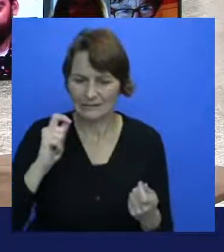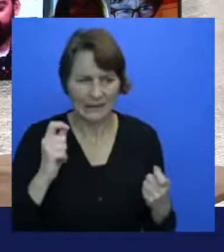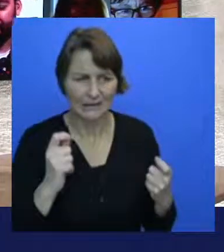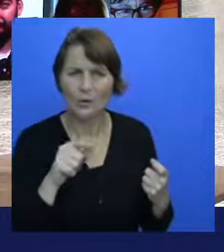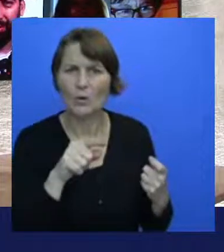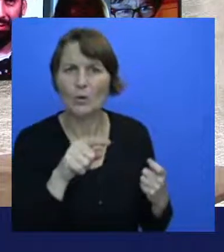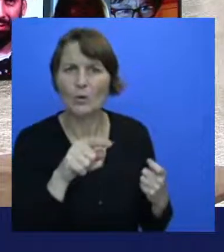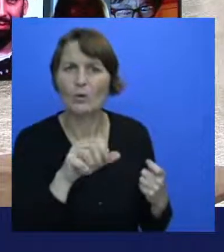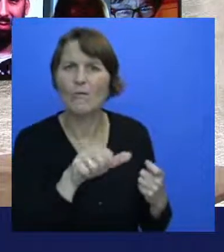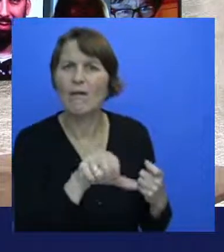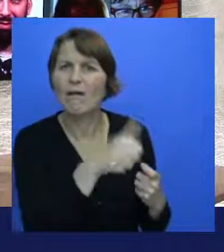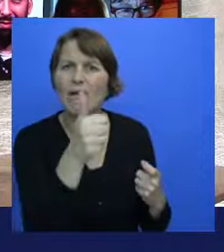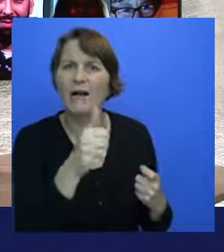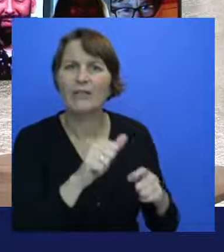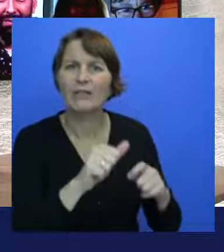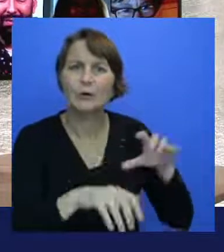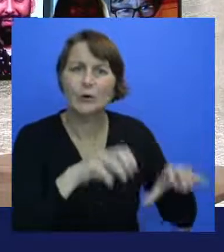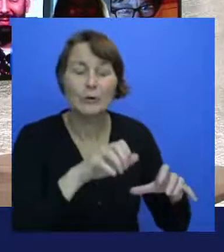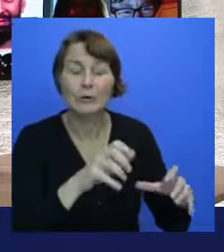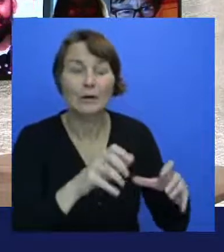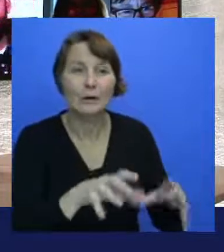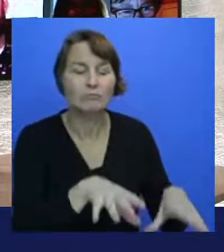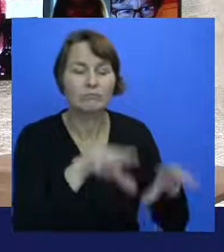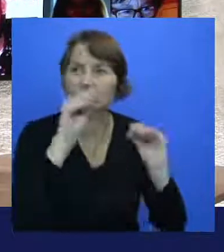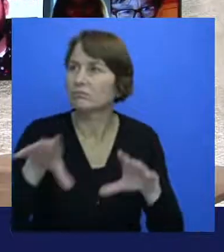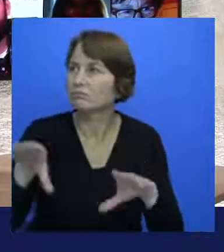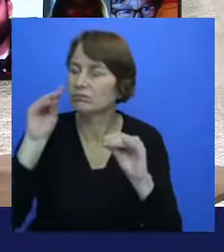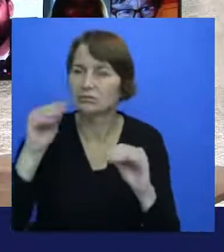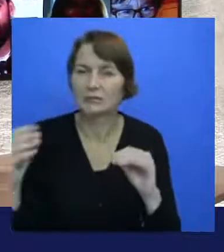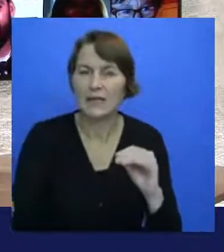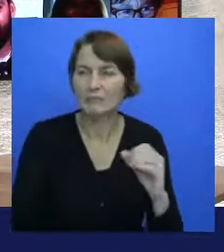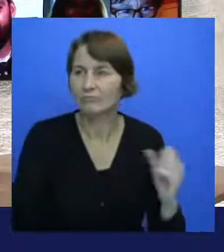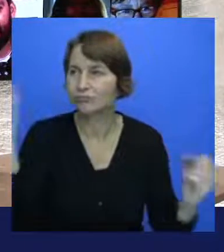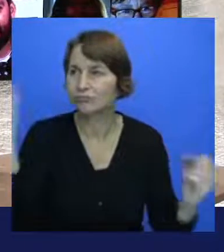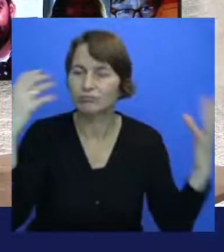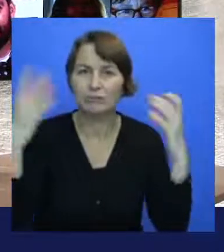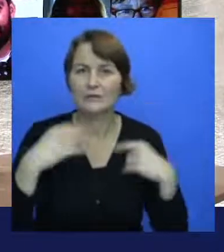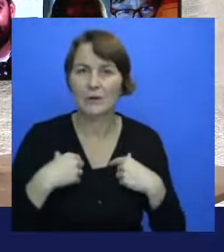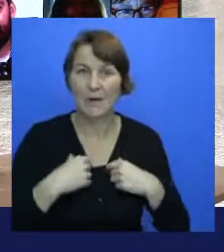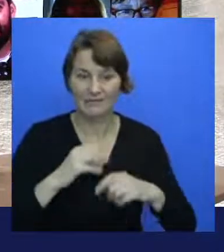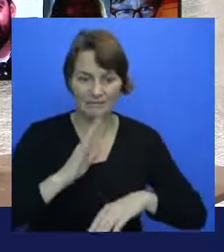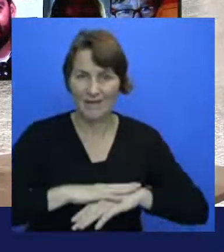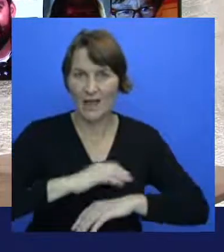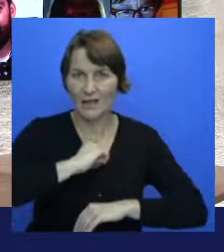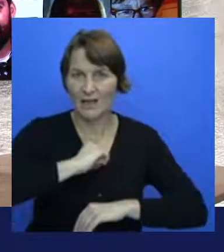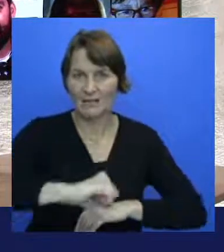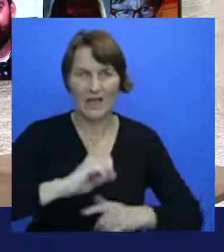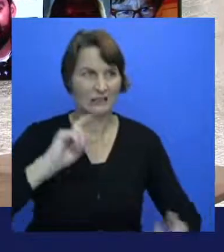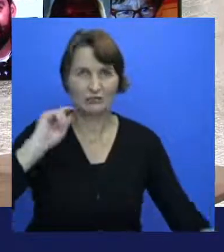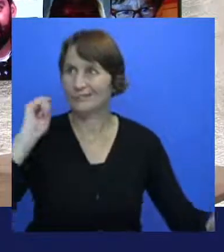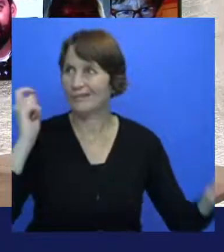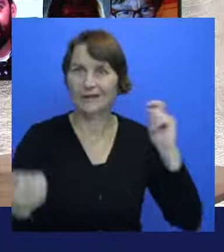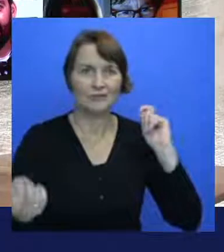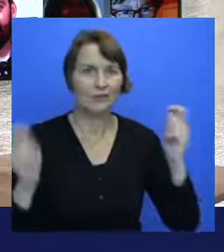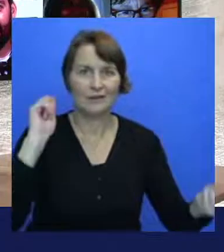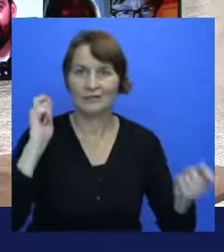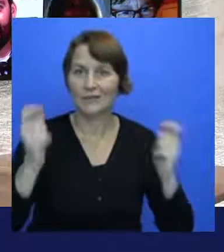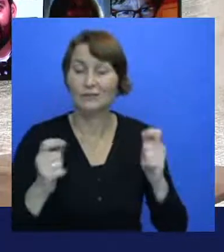so rapidly, and we need to keep up with it. So it's just a constant learning